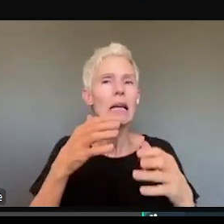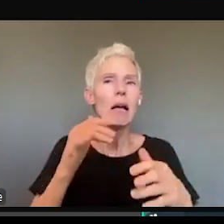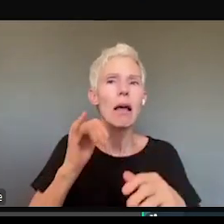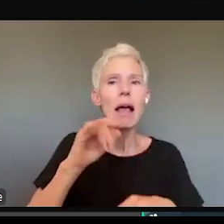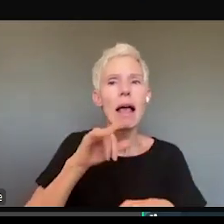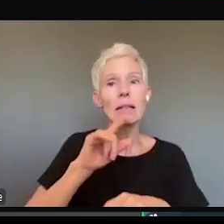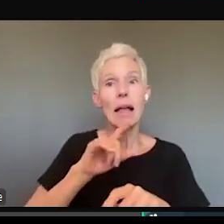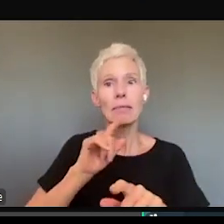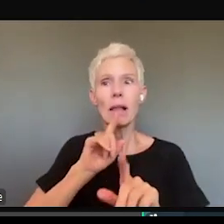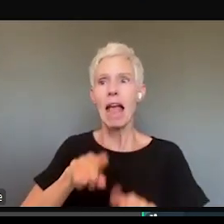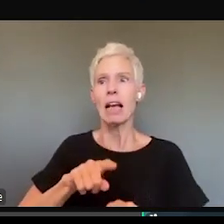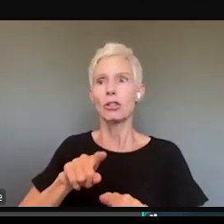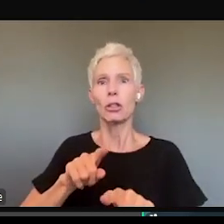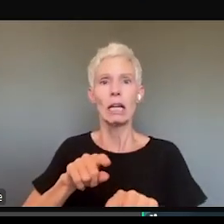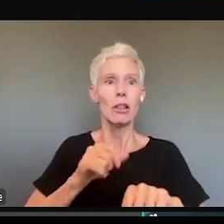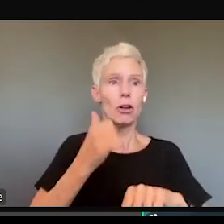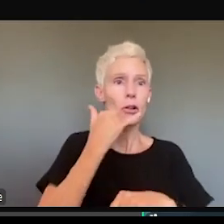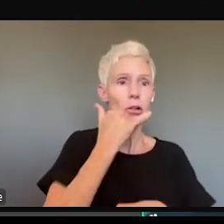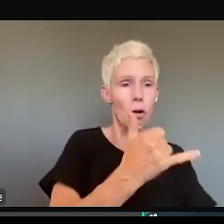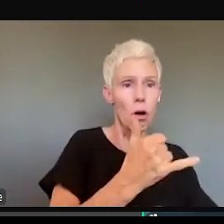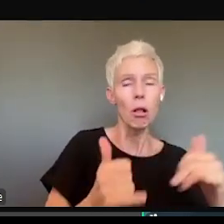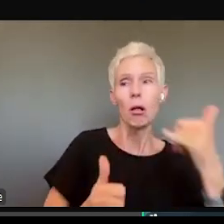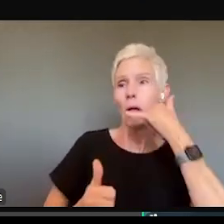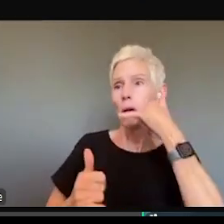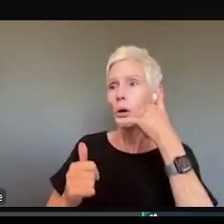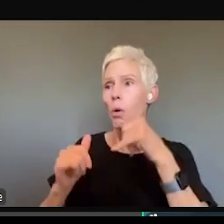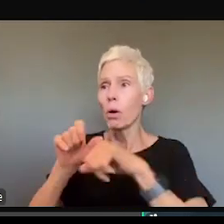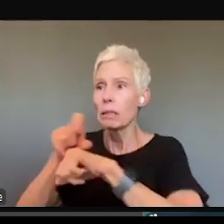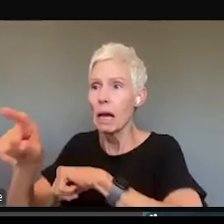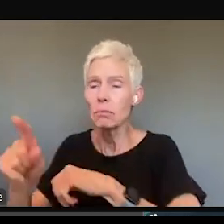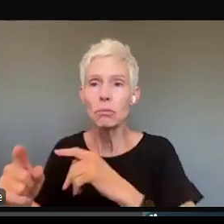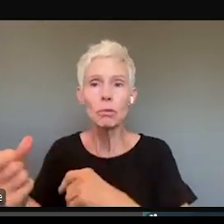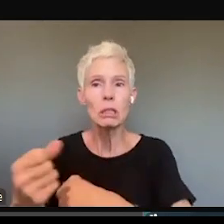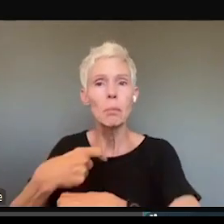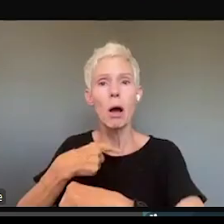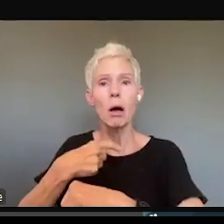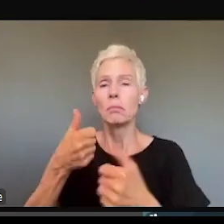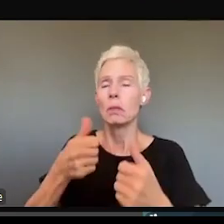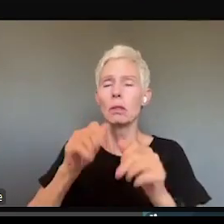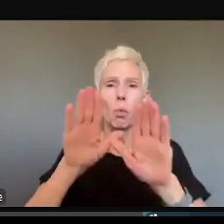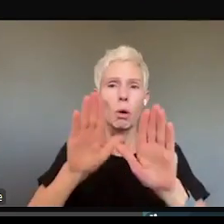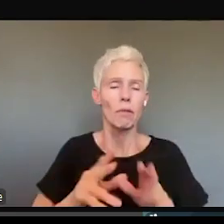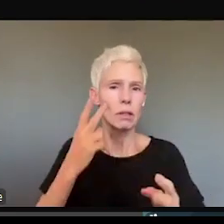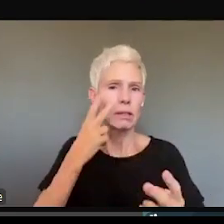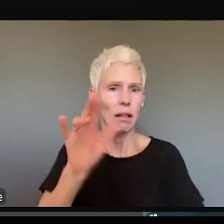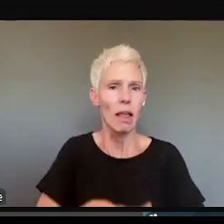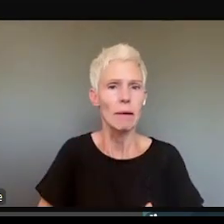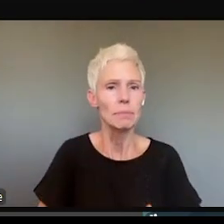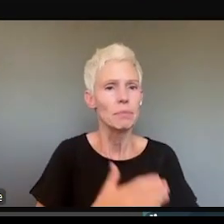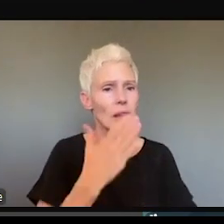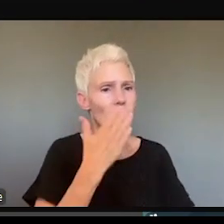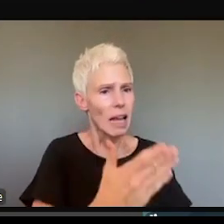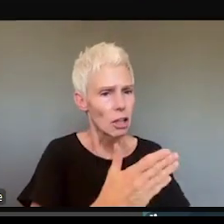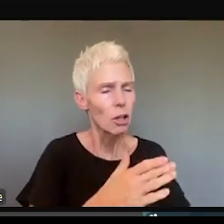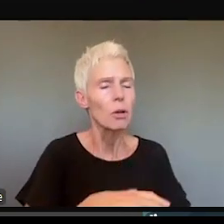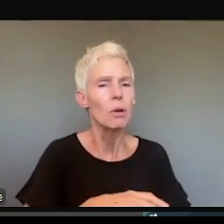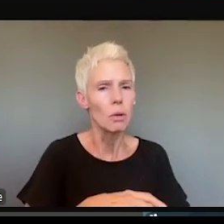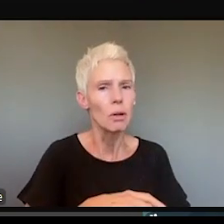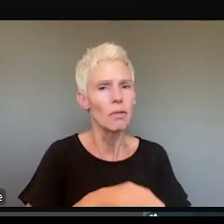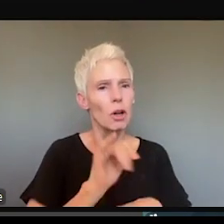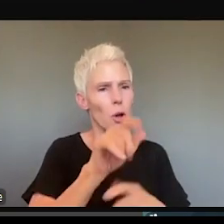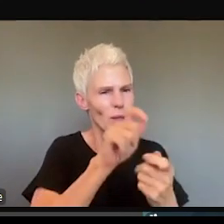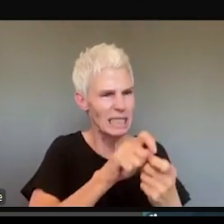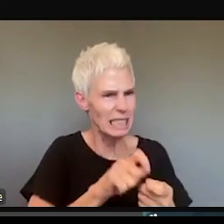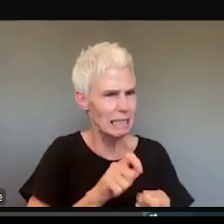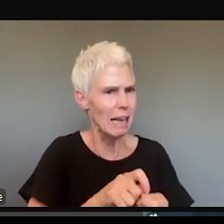follow-up and engage in that is really encouraging to see. Awesome. Thanks so much, Michelle, for that detail. I think you're